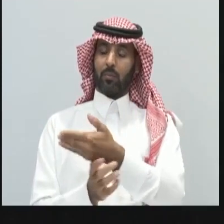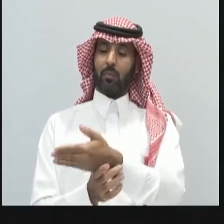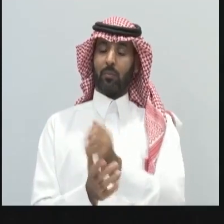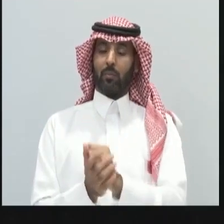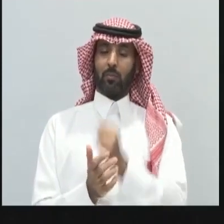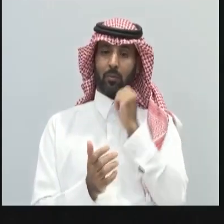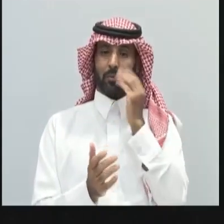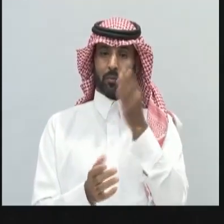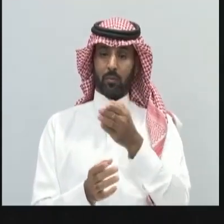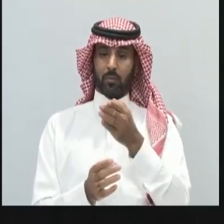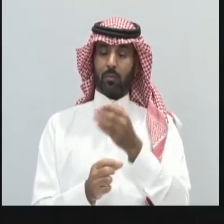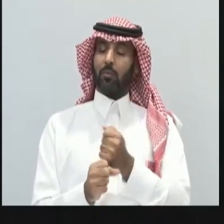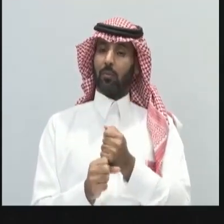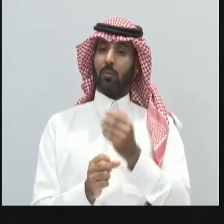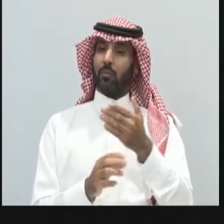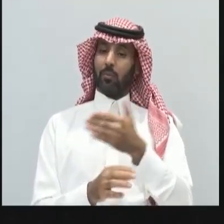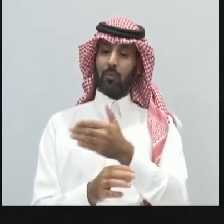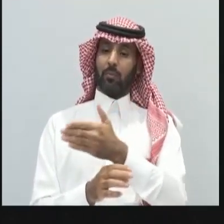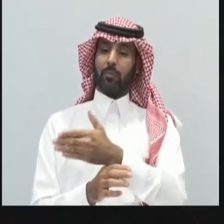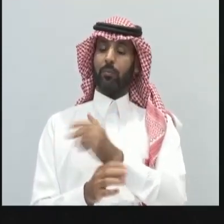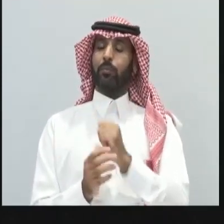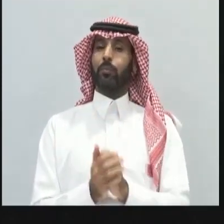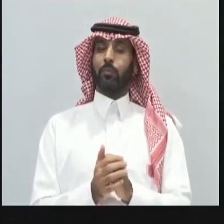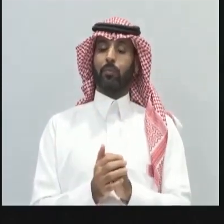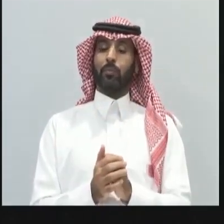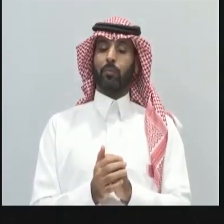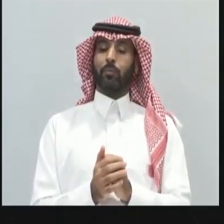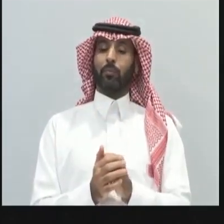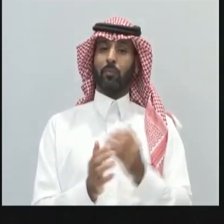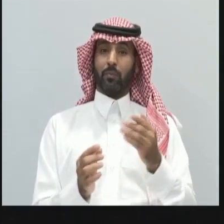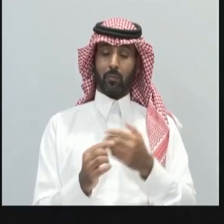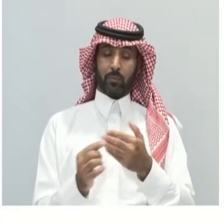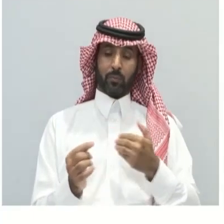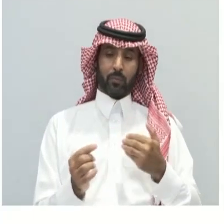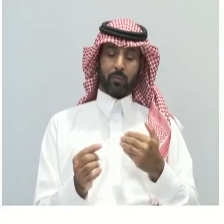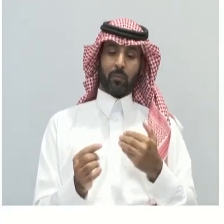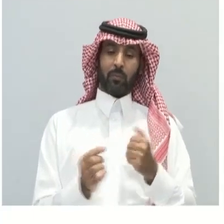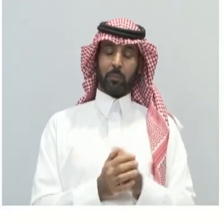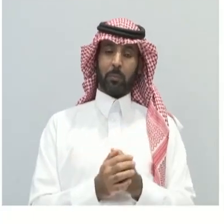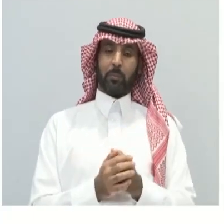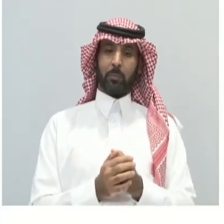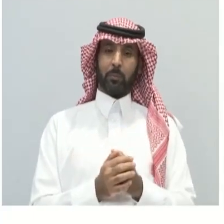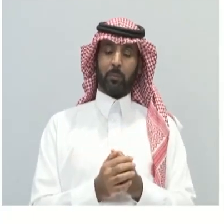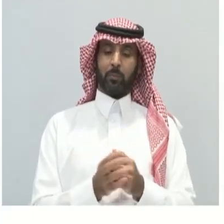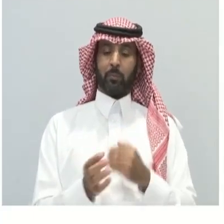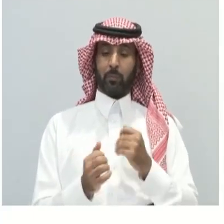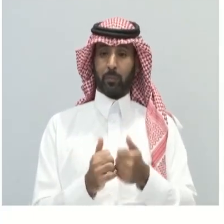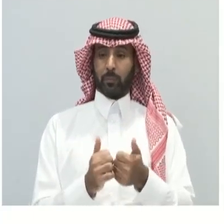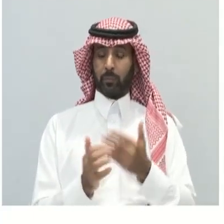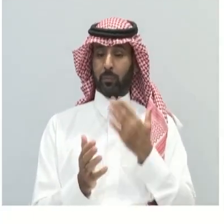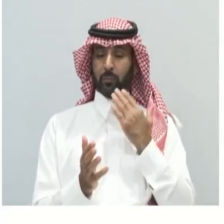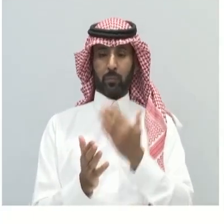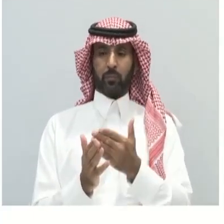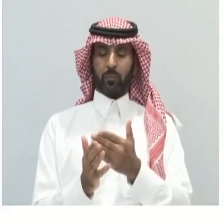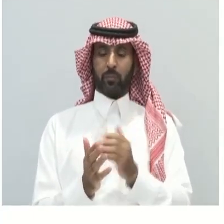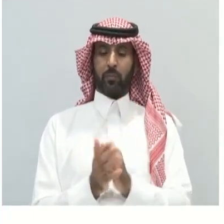is direct and which is indirect. Okay, let's check the answer together. So the direct